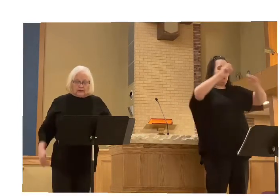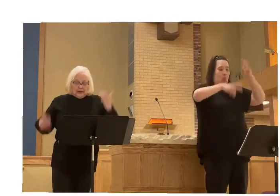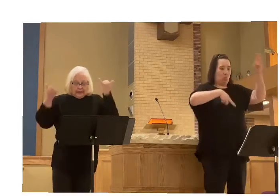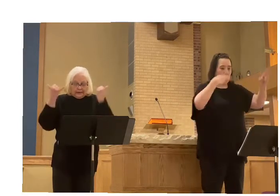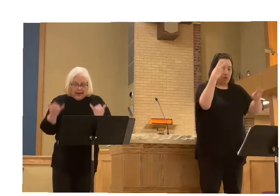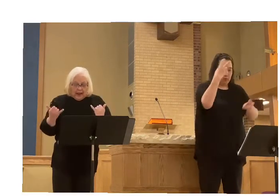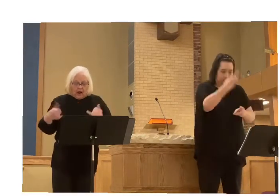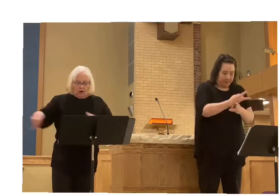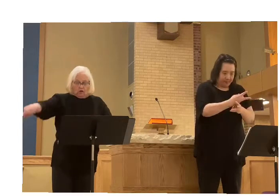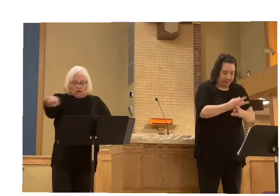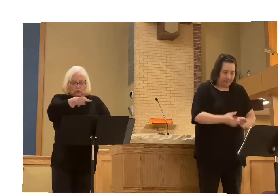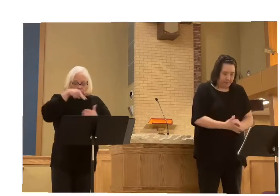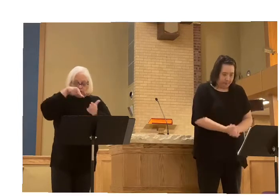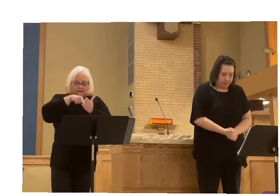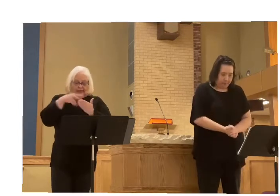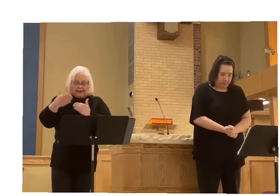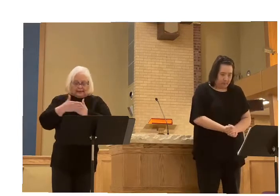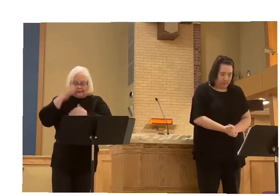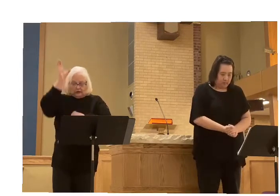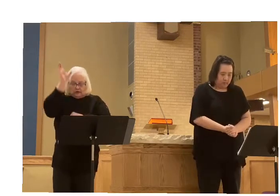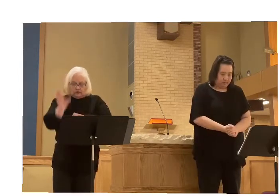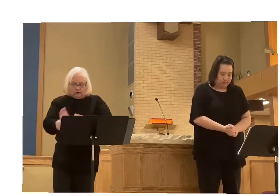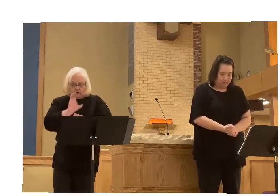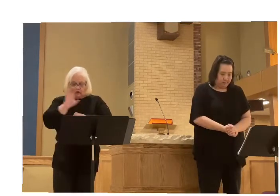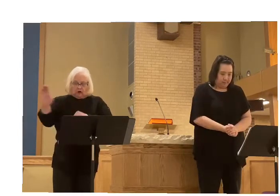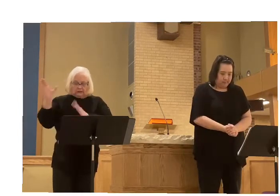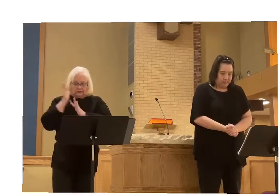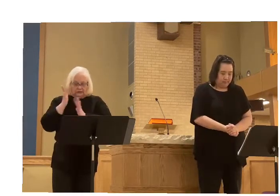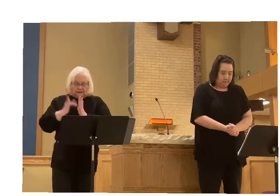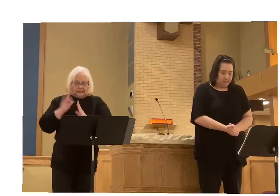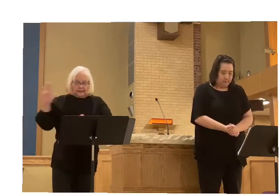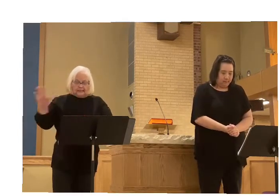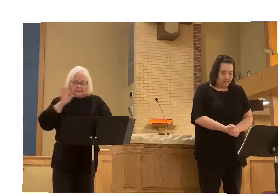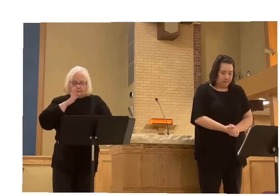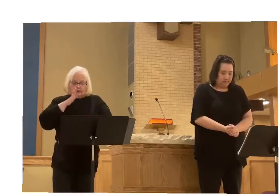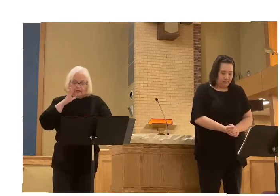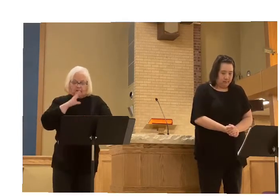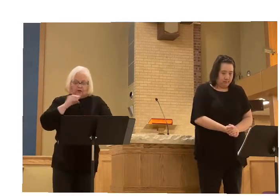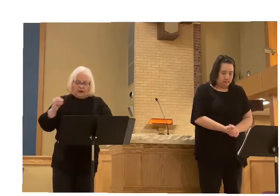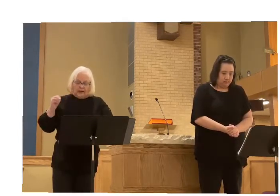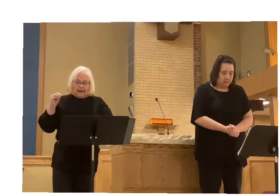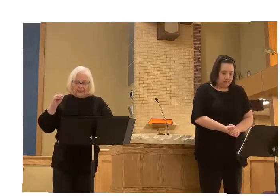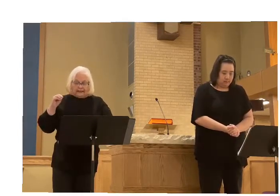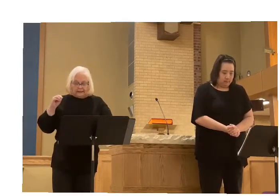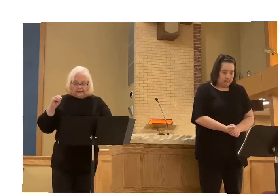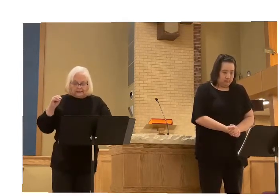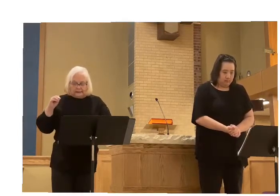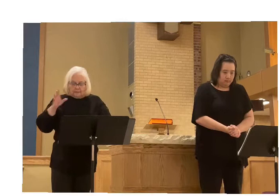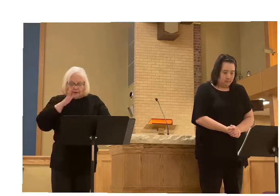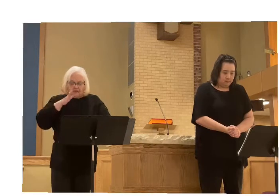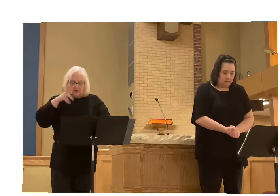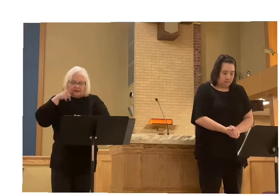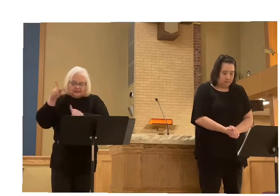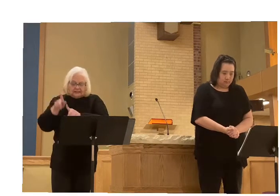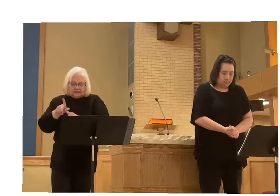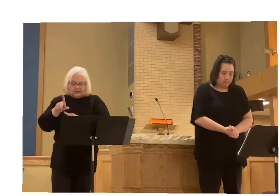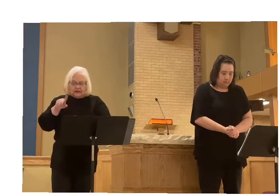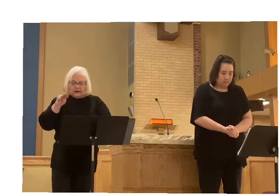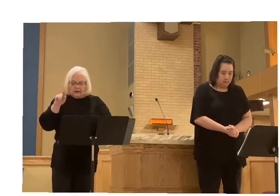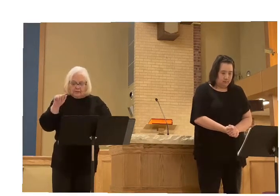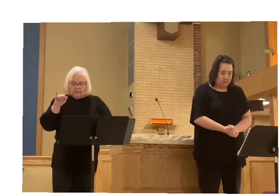Now there were standing by the cross of Jesus his mother and his mother's sisters, Mary of Cleophas and Mary